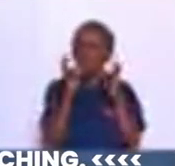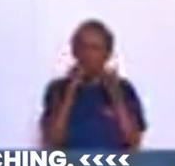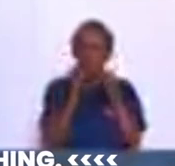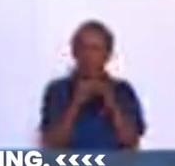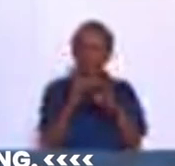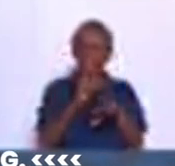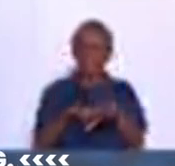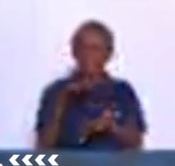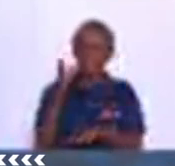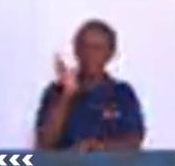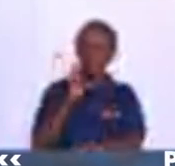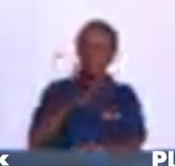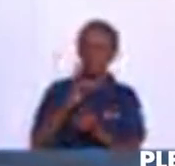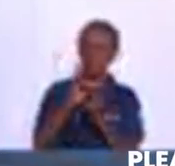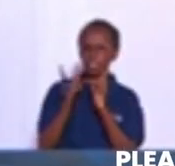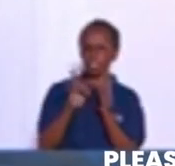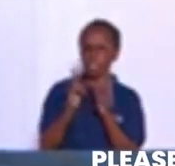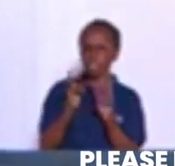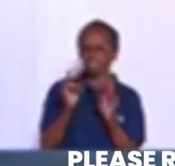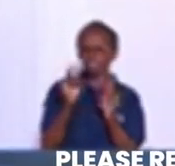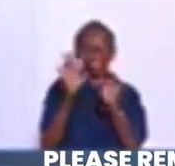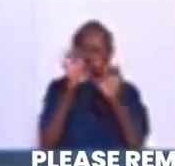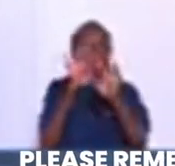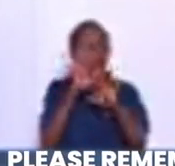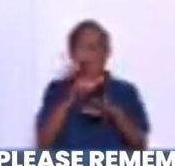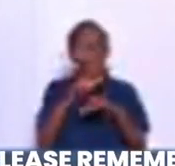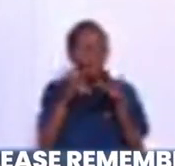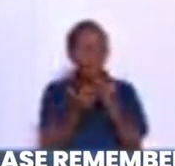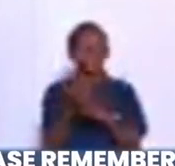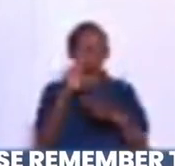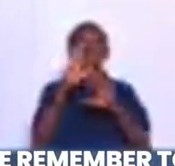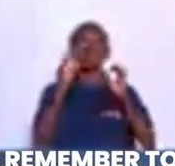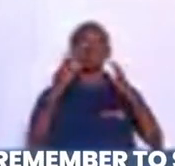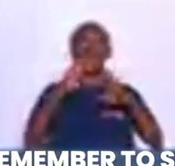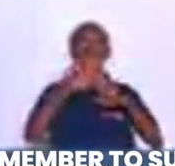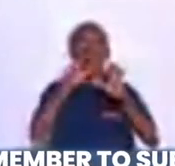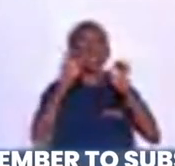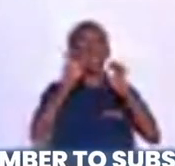when women speak, everyone is speaking.